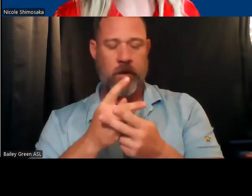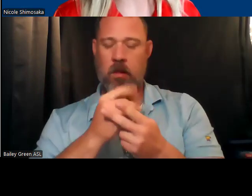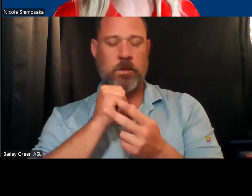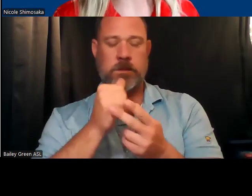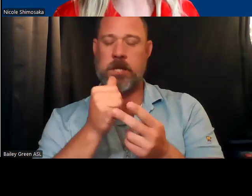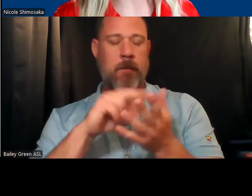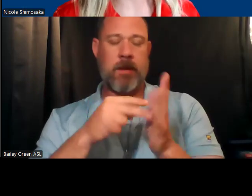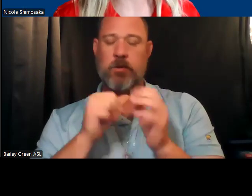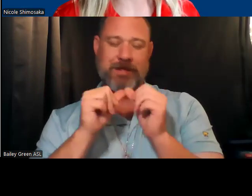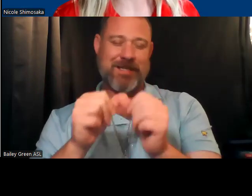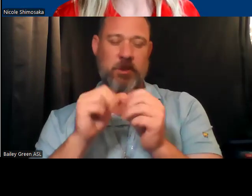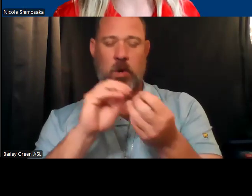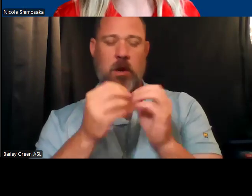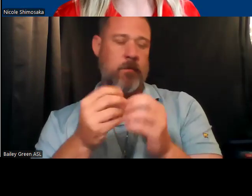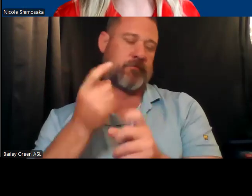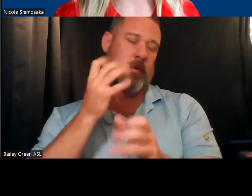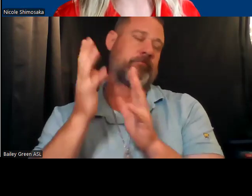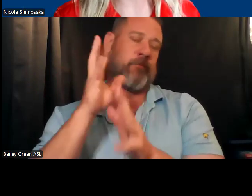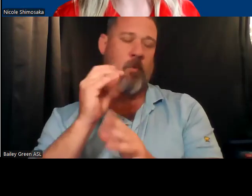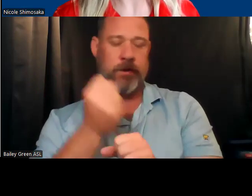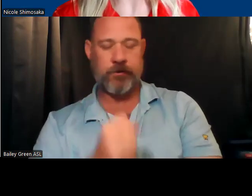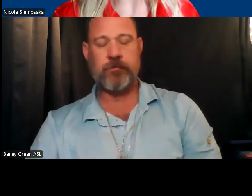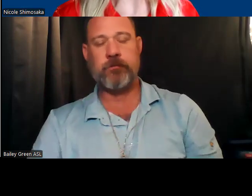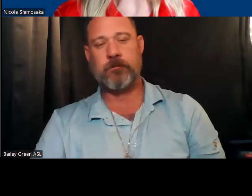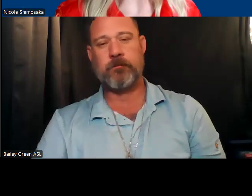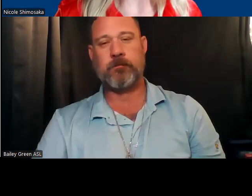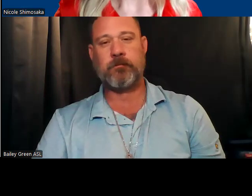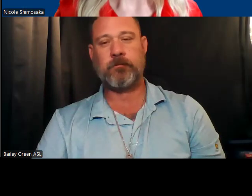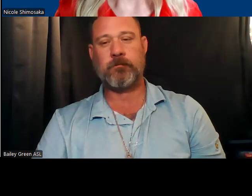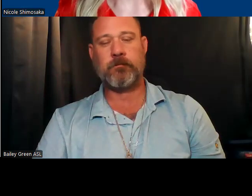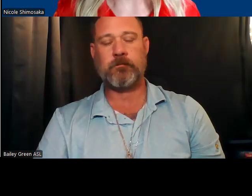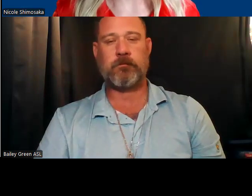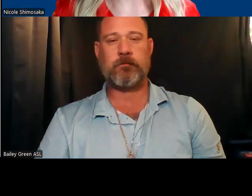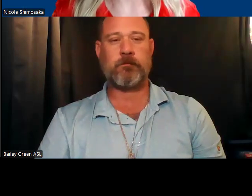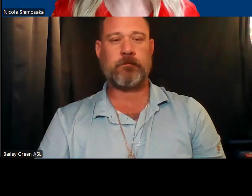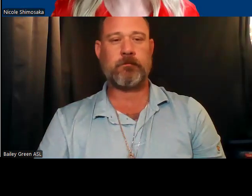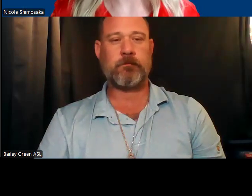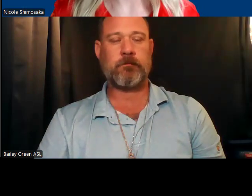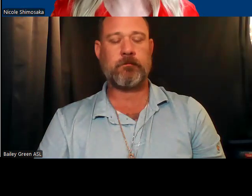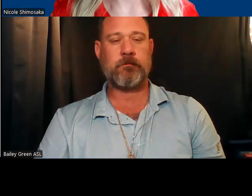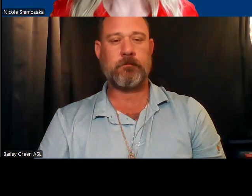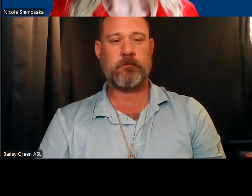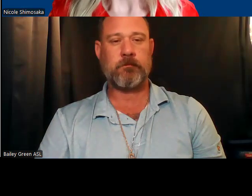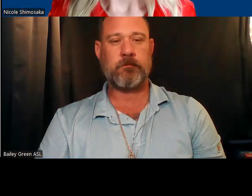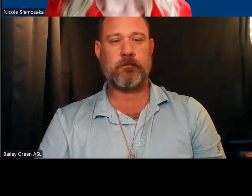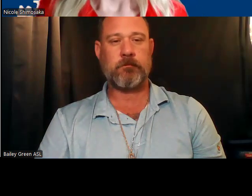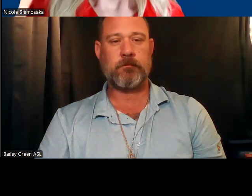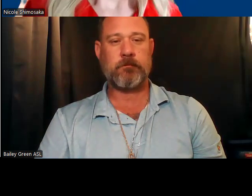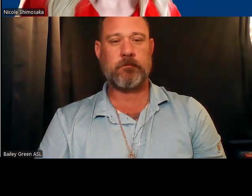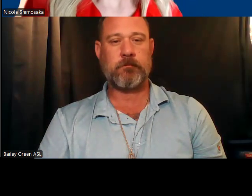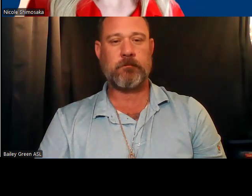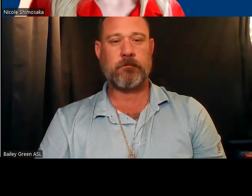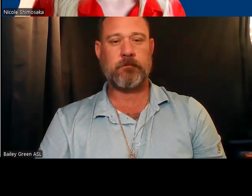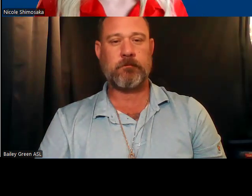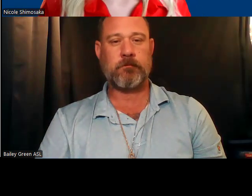continue to rely on numbers from 40 plus years ago. Next slide, please. Now this